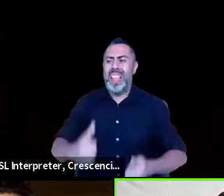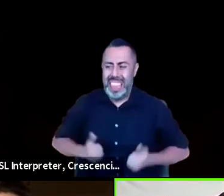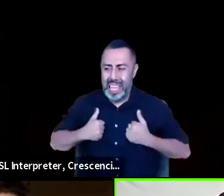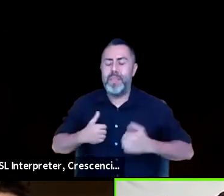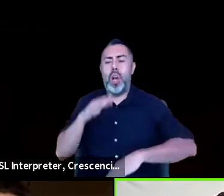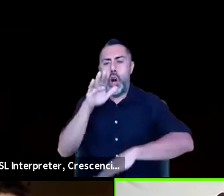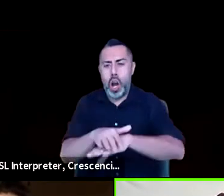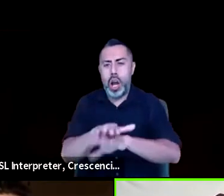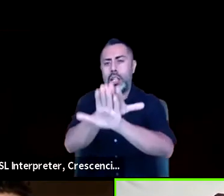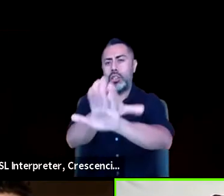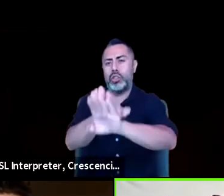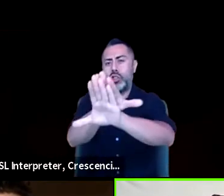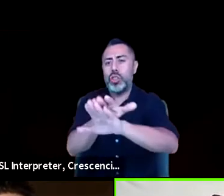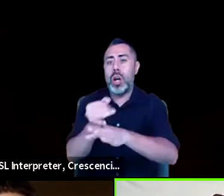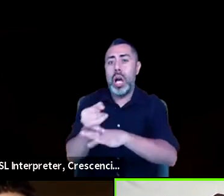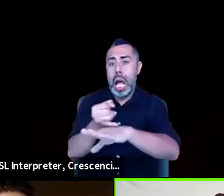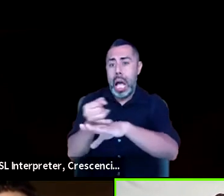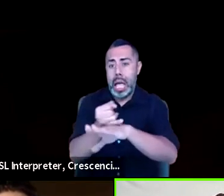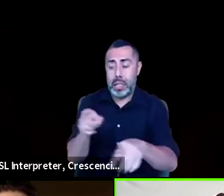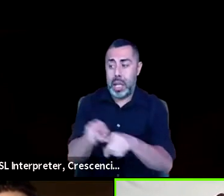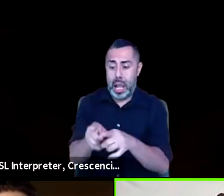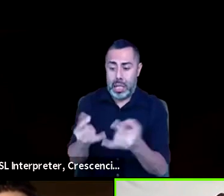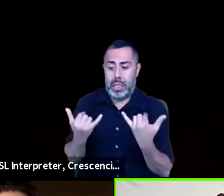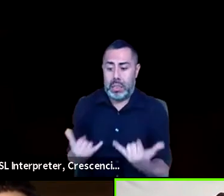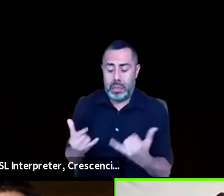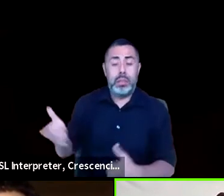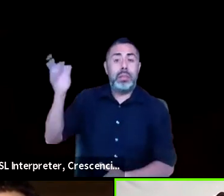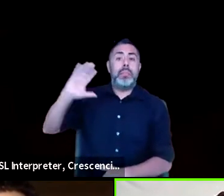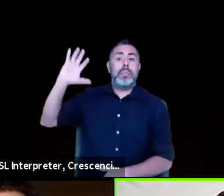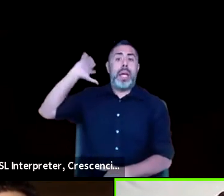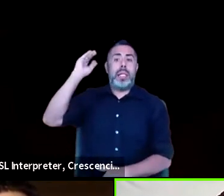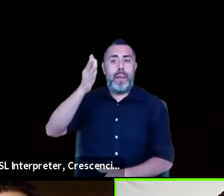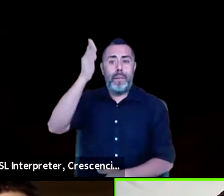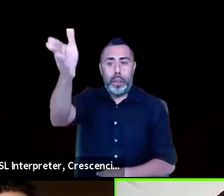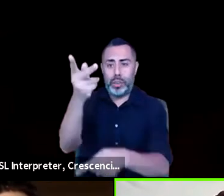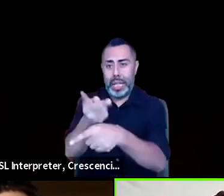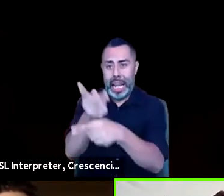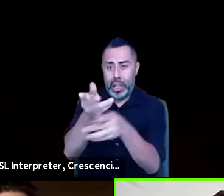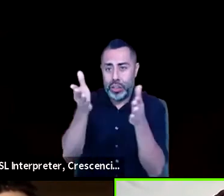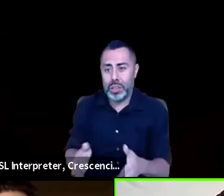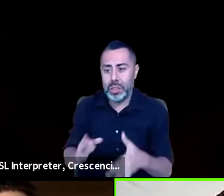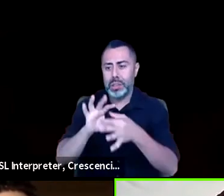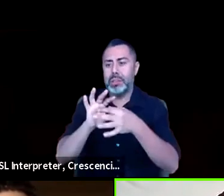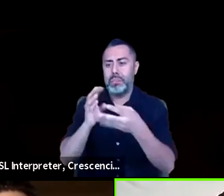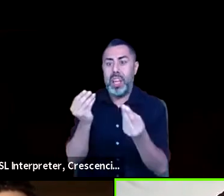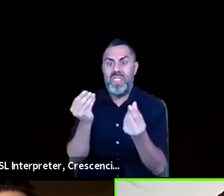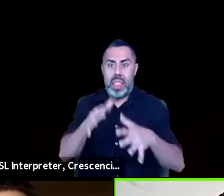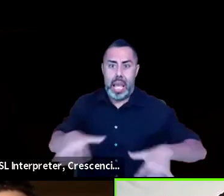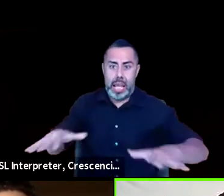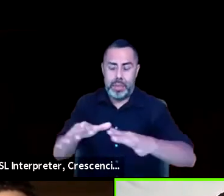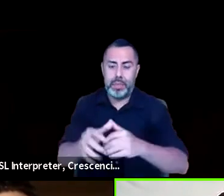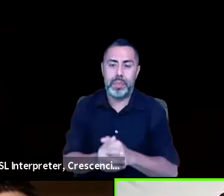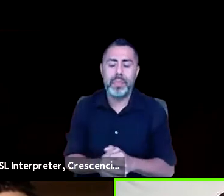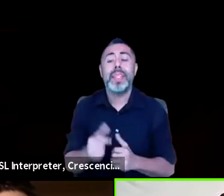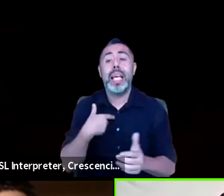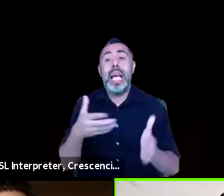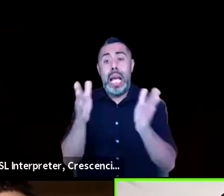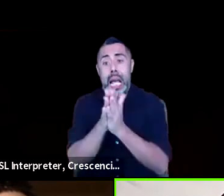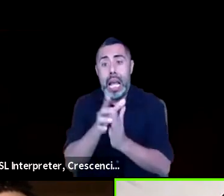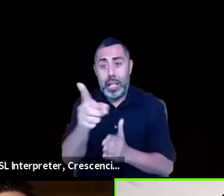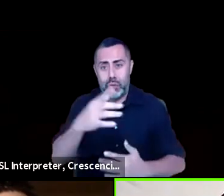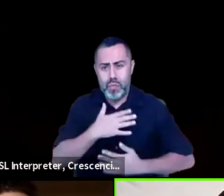the past, present, and future caretakers of the land. Thank you. I invite you to breathe as you hear